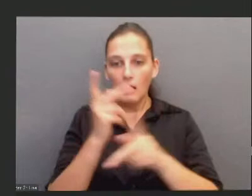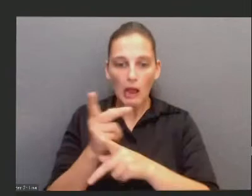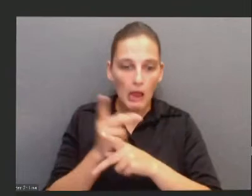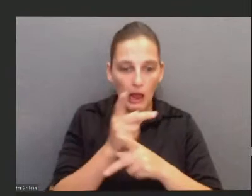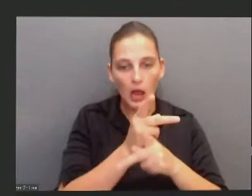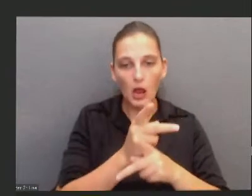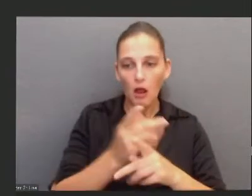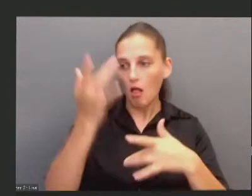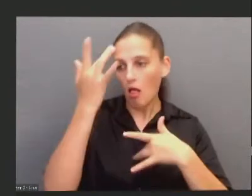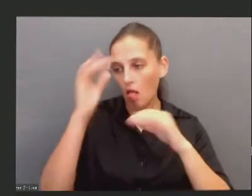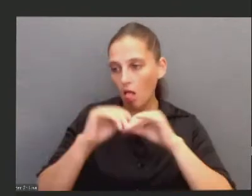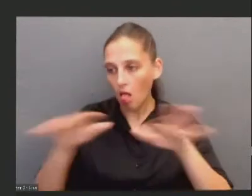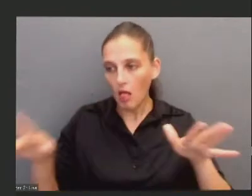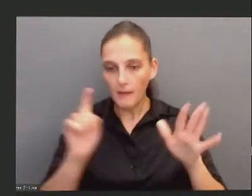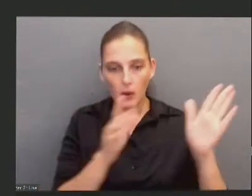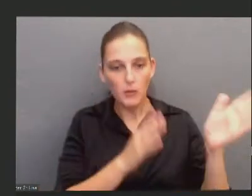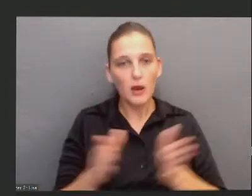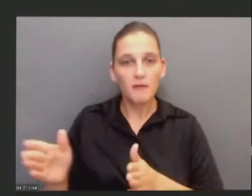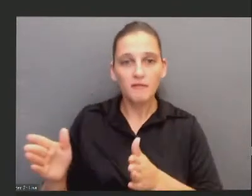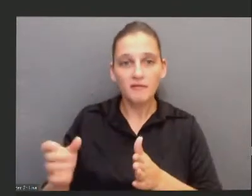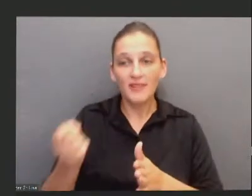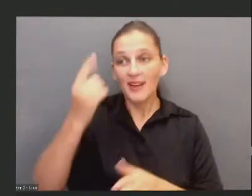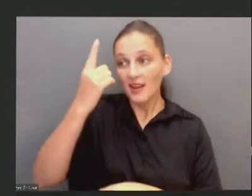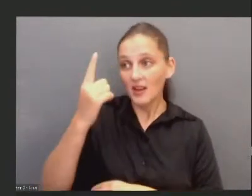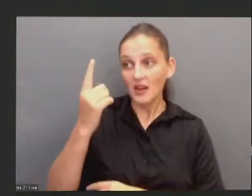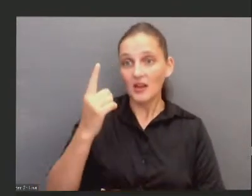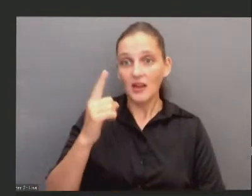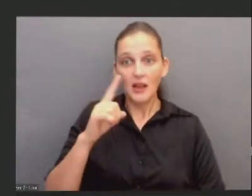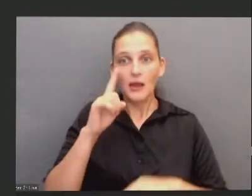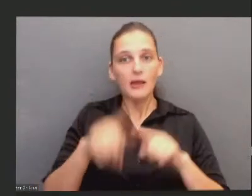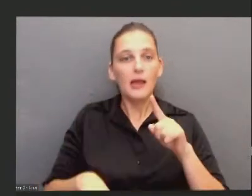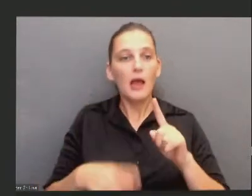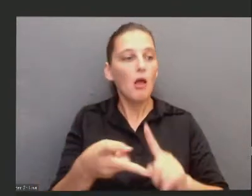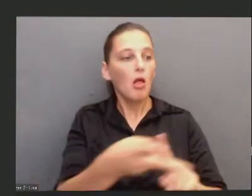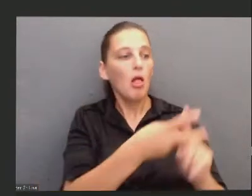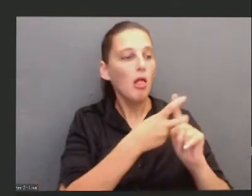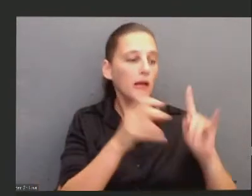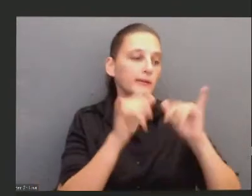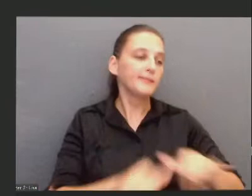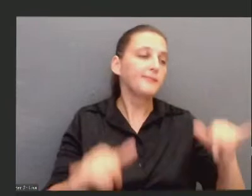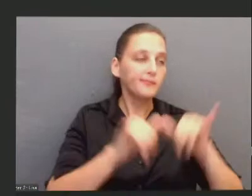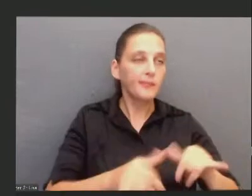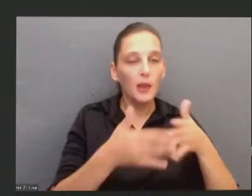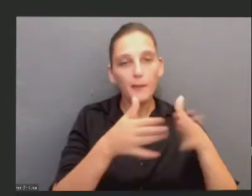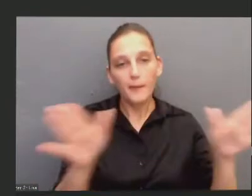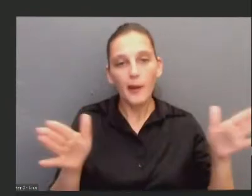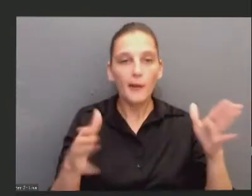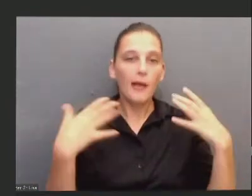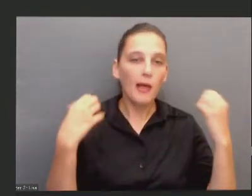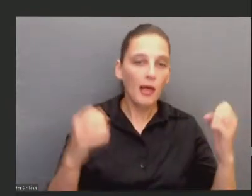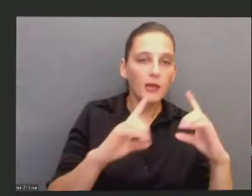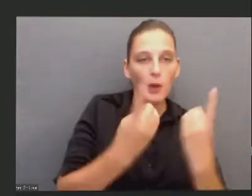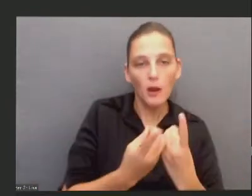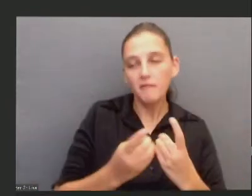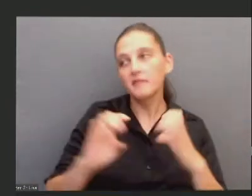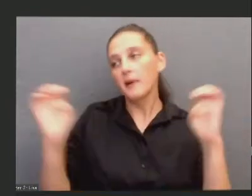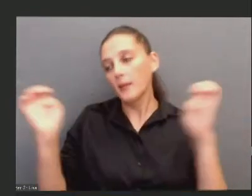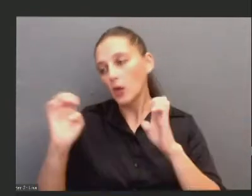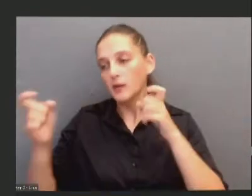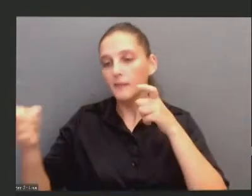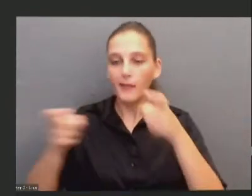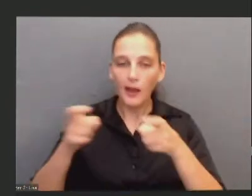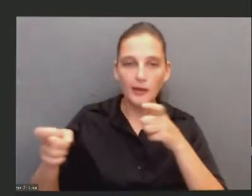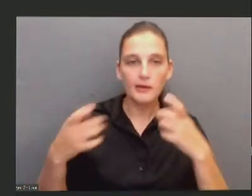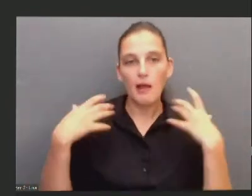we have to bring other entities besides the usual public health departments, emergency management,